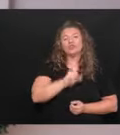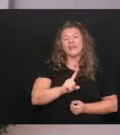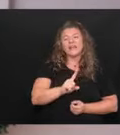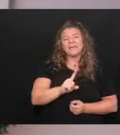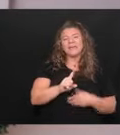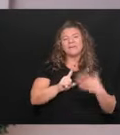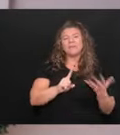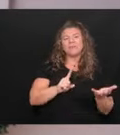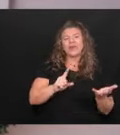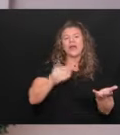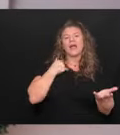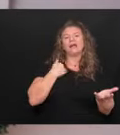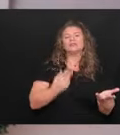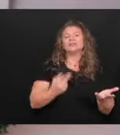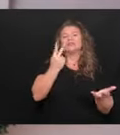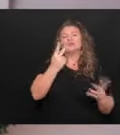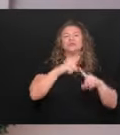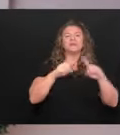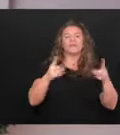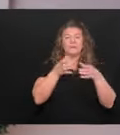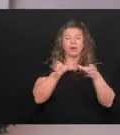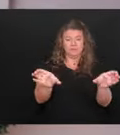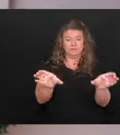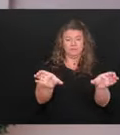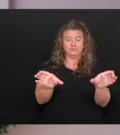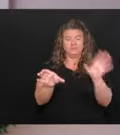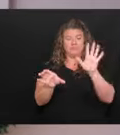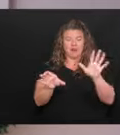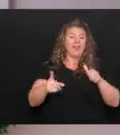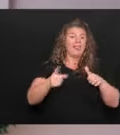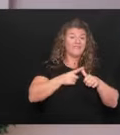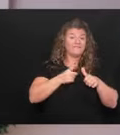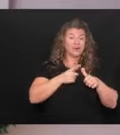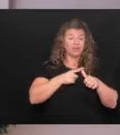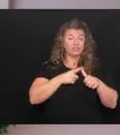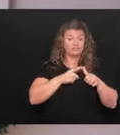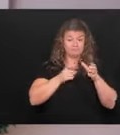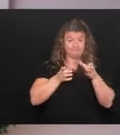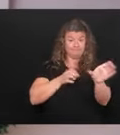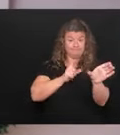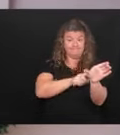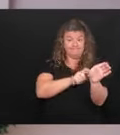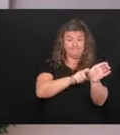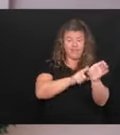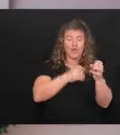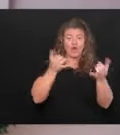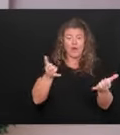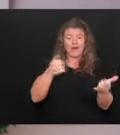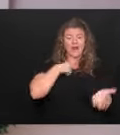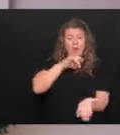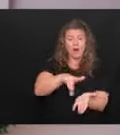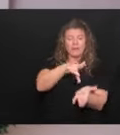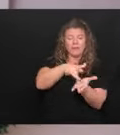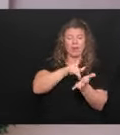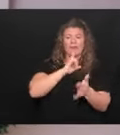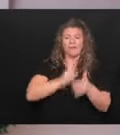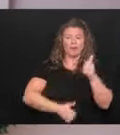has two different parts to me. You know, the first part is, of course, we're in the middle of the most